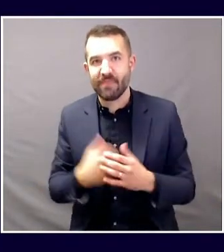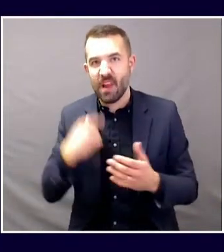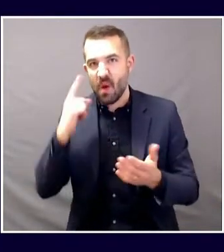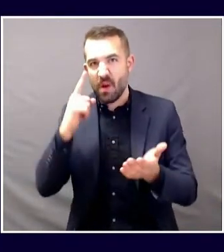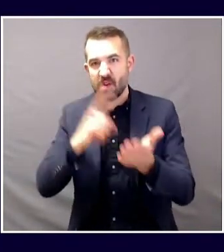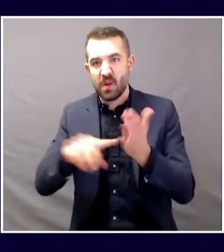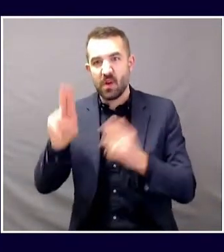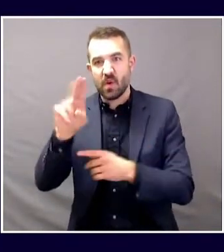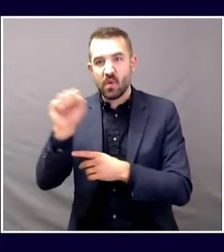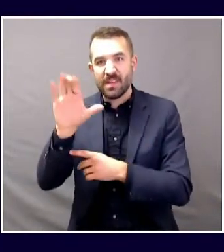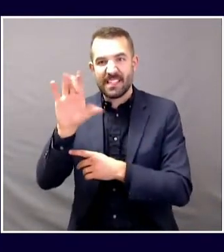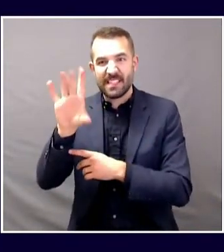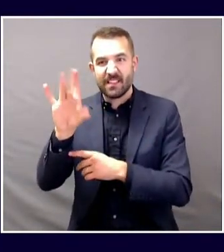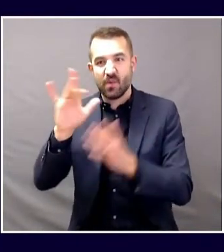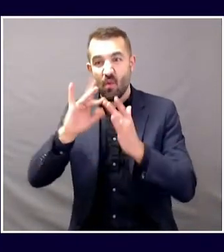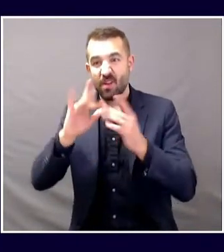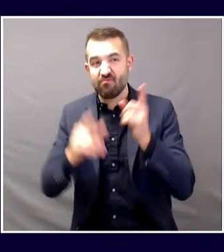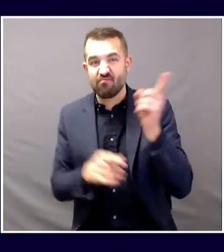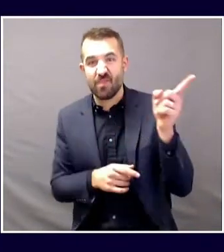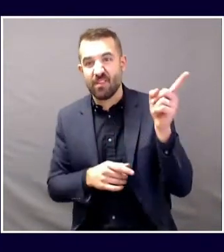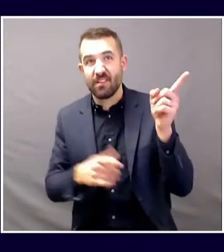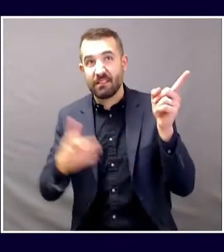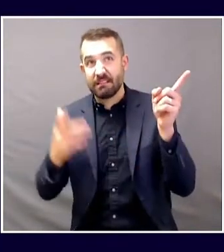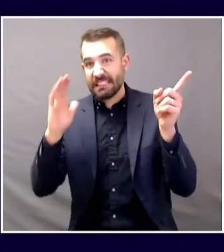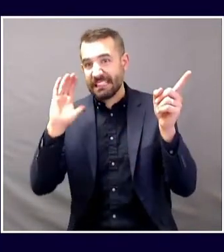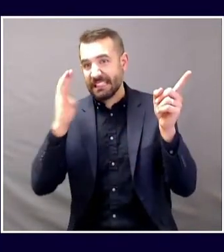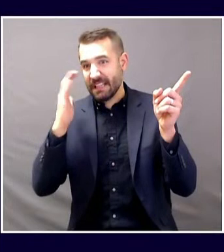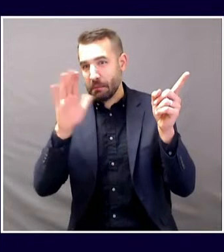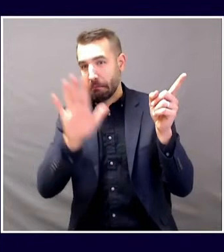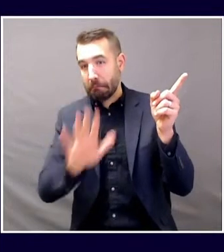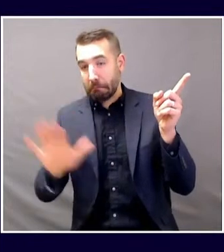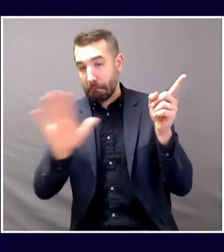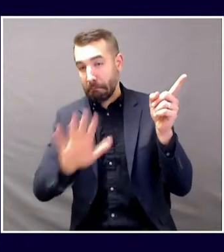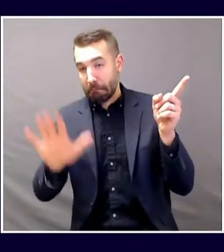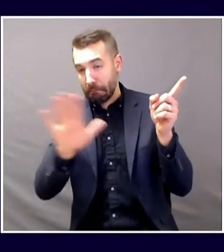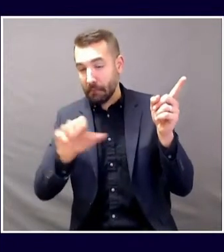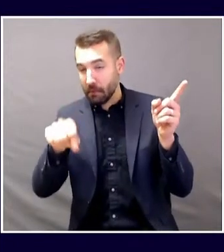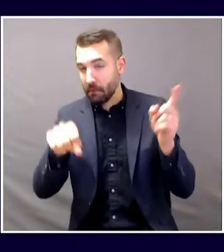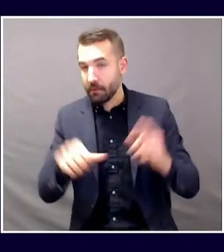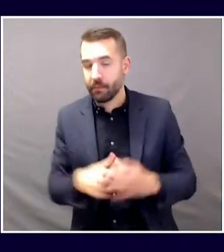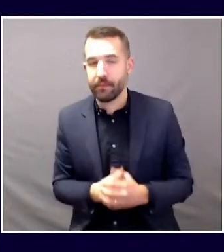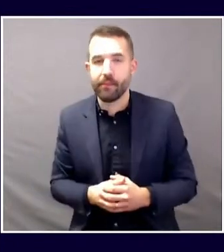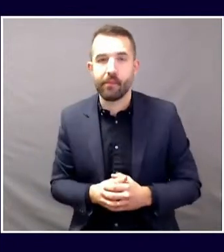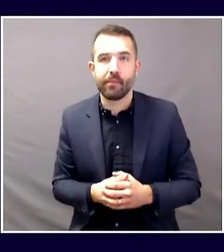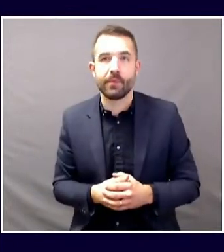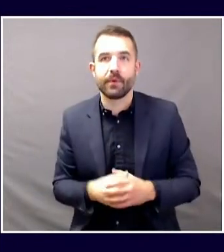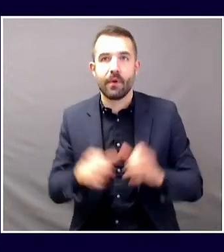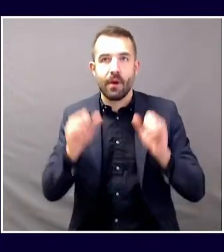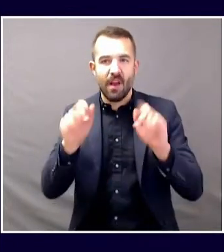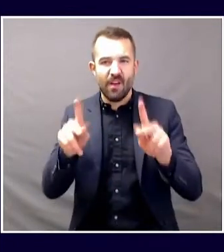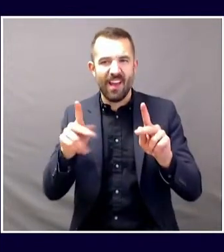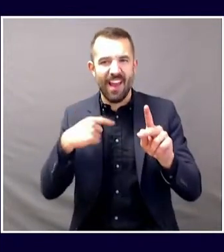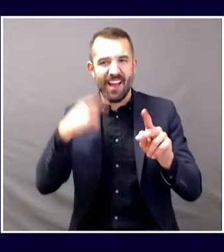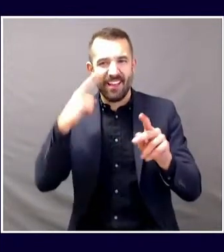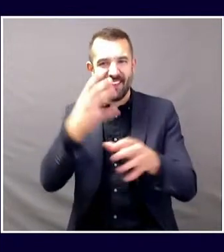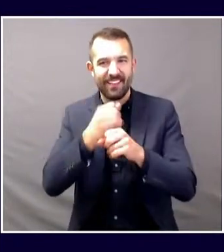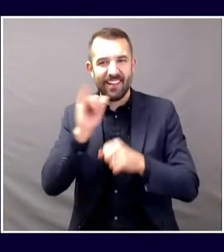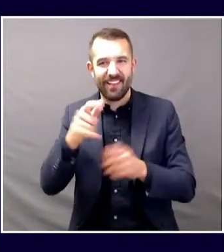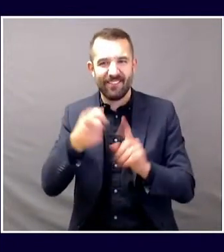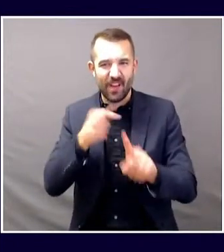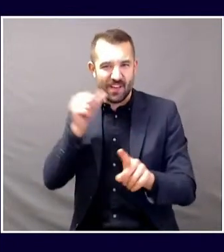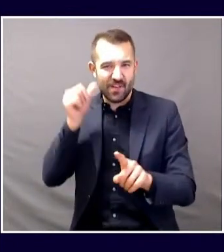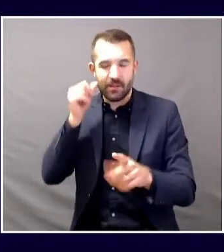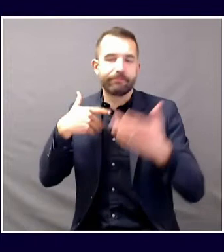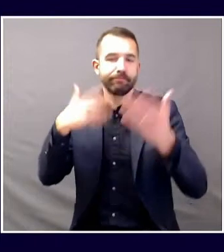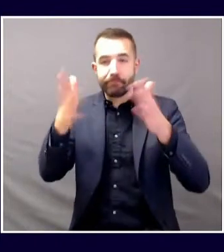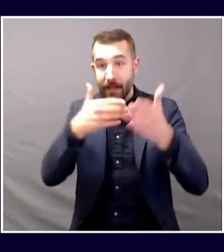but that is probably about the right ballpark. Okay, that was the number I think was yesterday or the day before. Mm-hmm. Anyone who listens